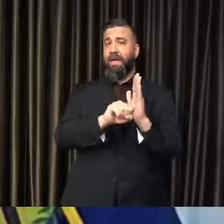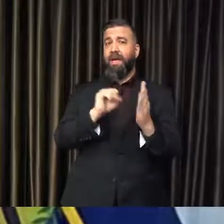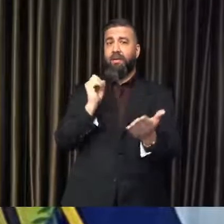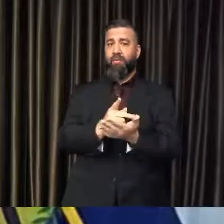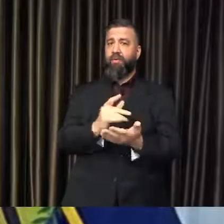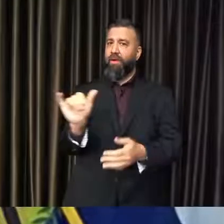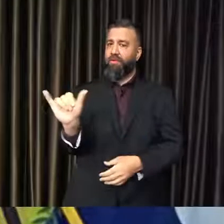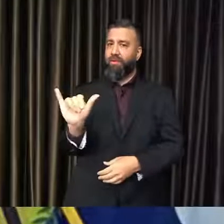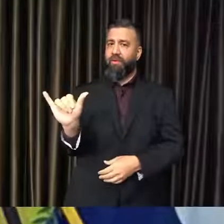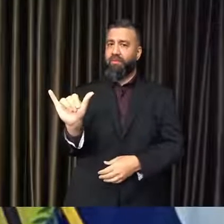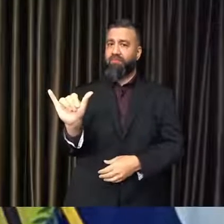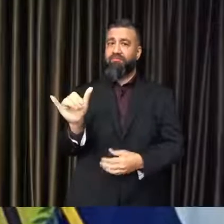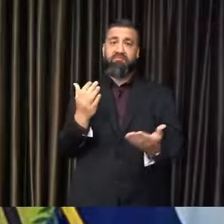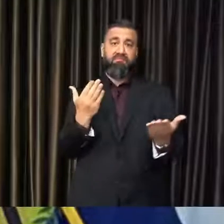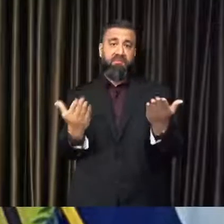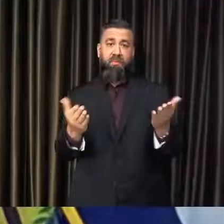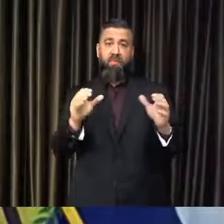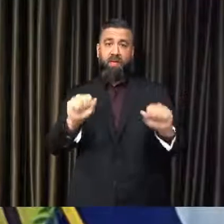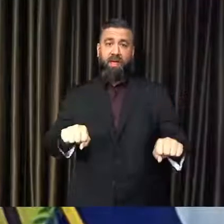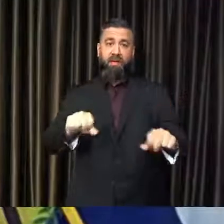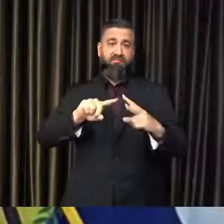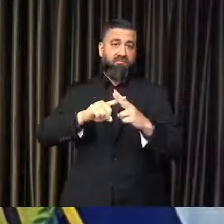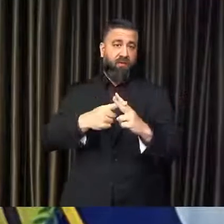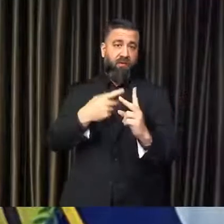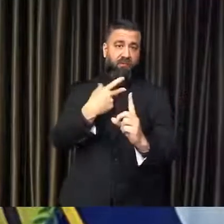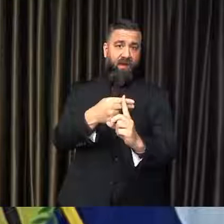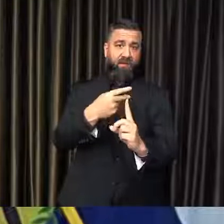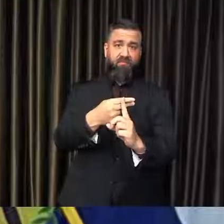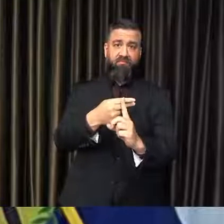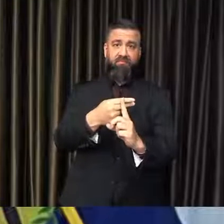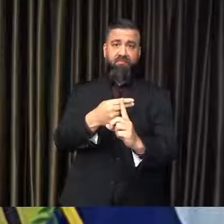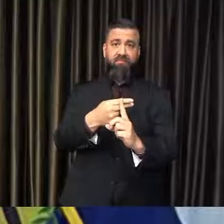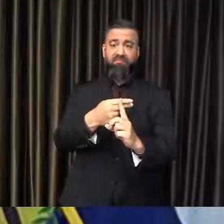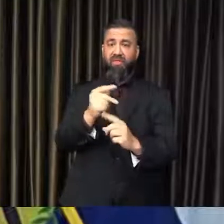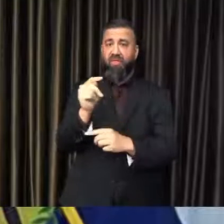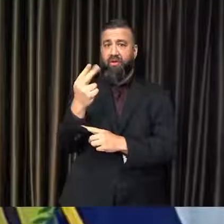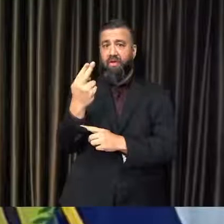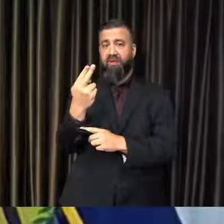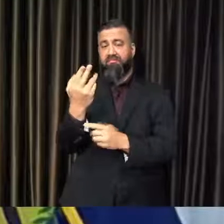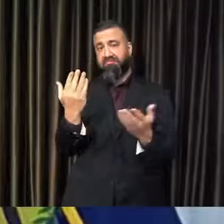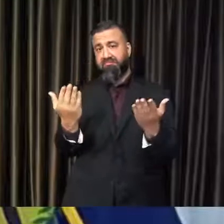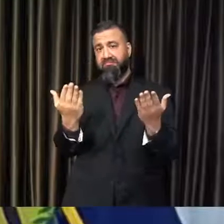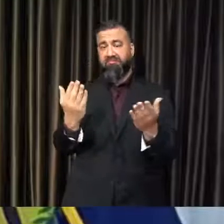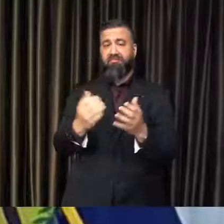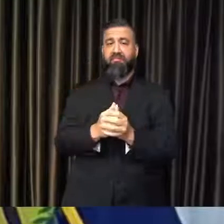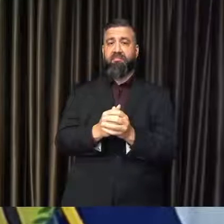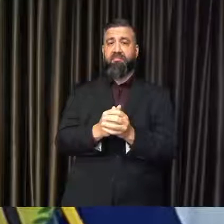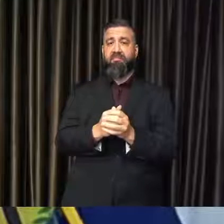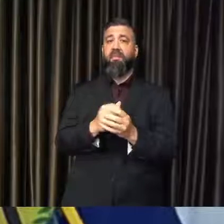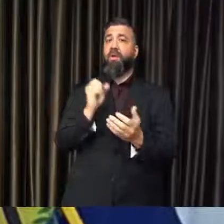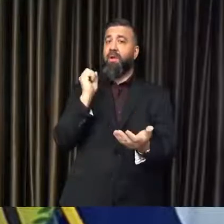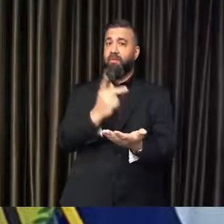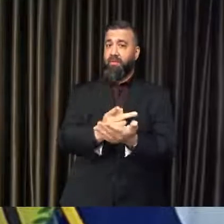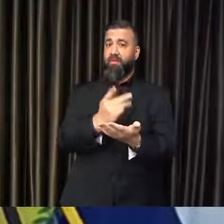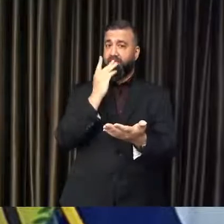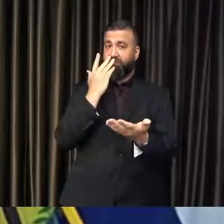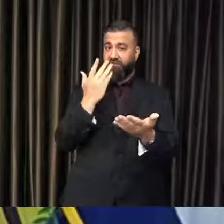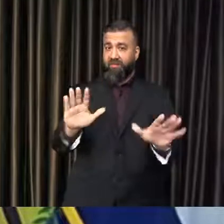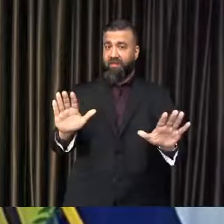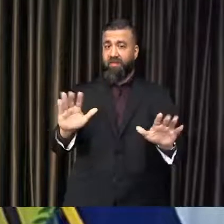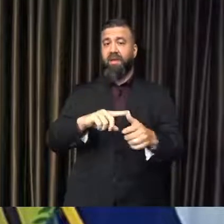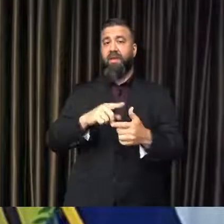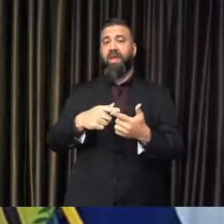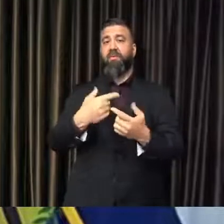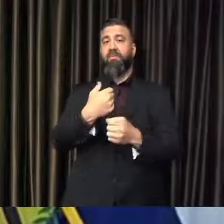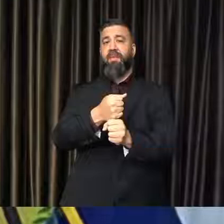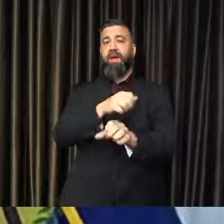approve as well, and we may be able to start vaccinating as soon as Thursday. Once that approval is in place, we'll begin